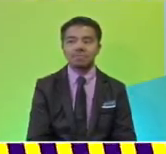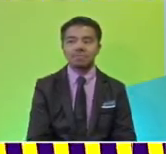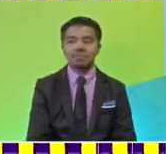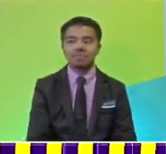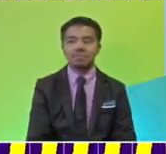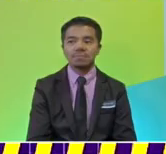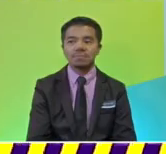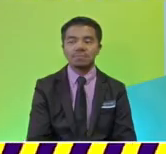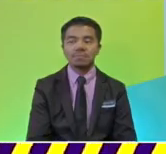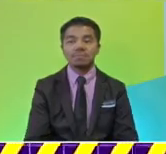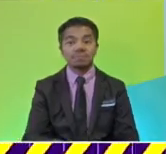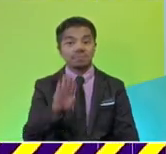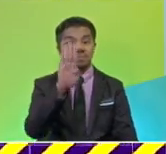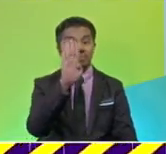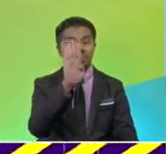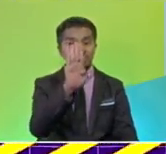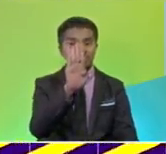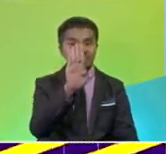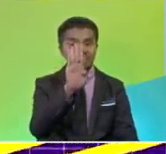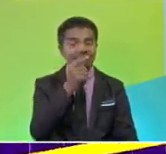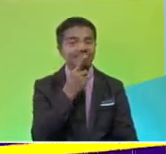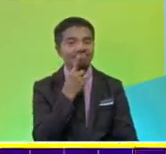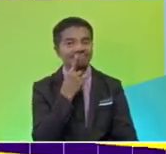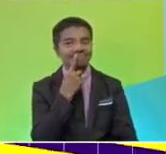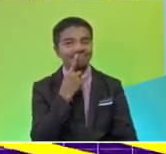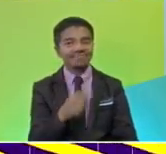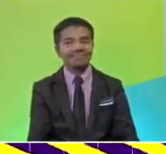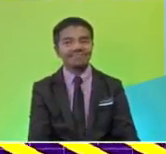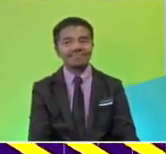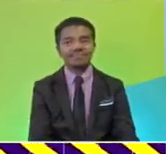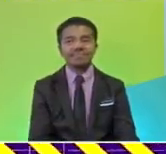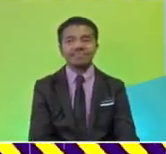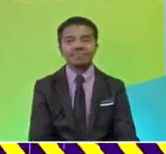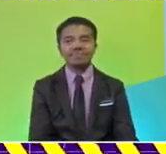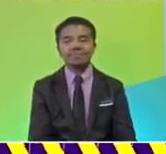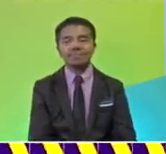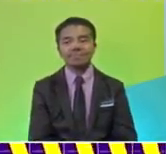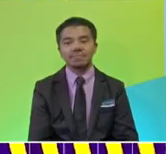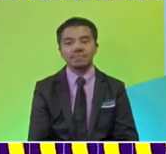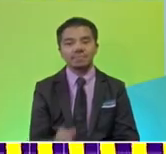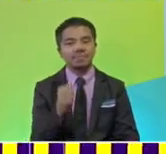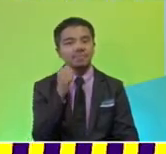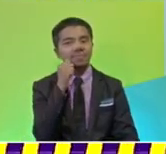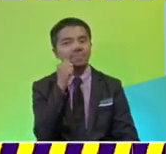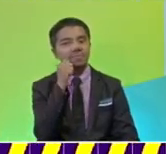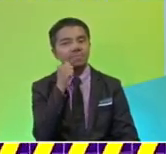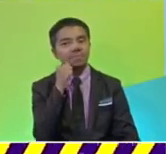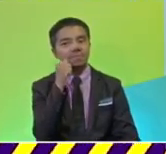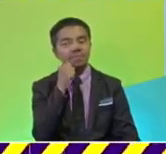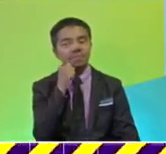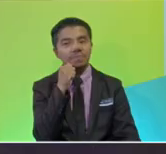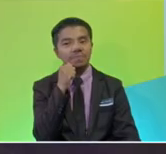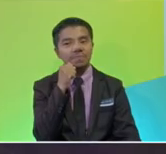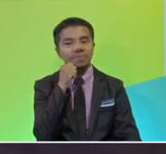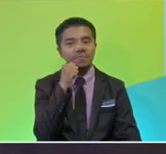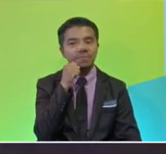everyone say it's B. The girl in a green swimming suit is in the pool. Okay, now let's ask